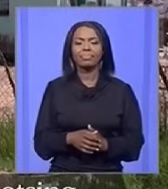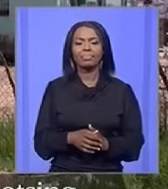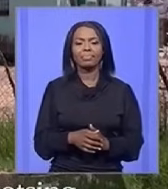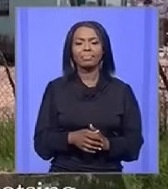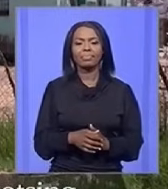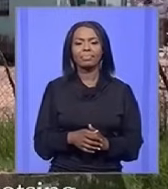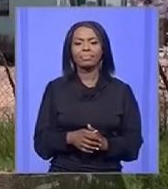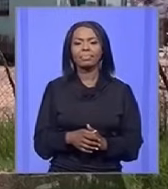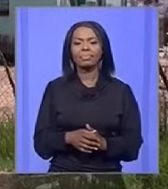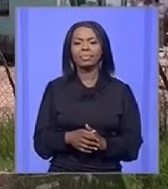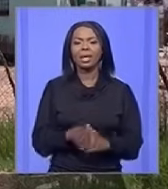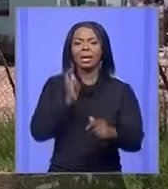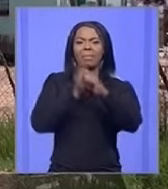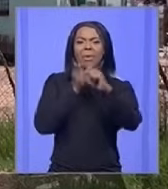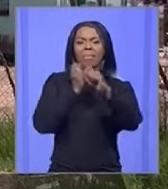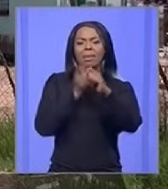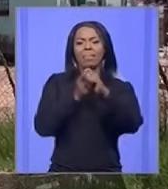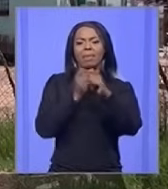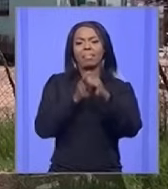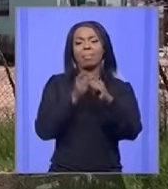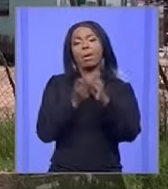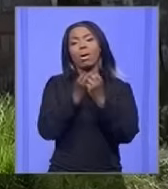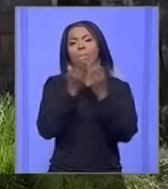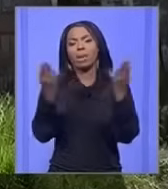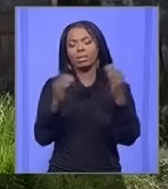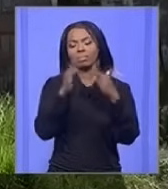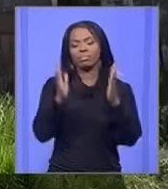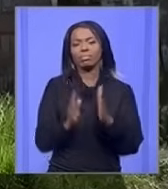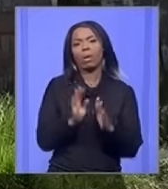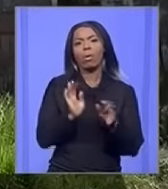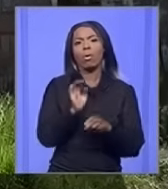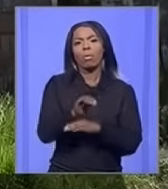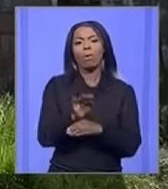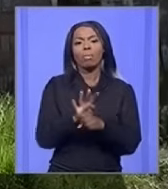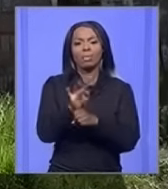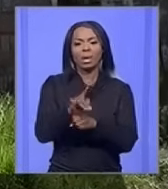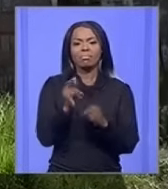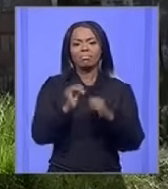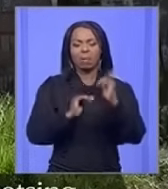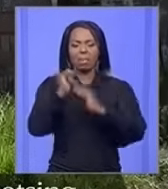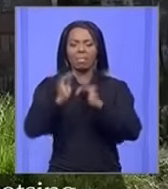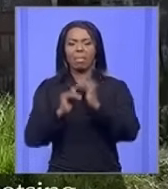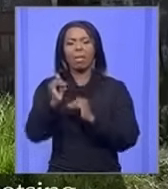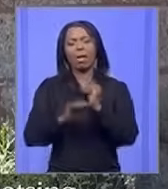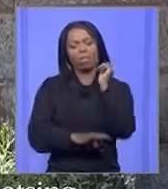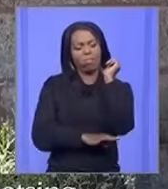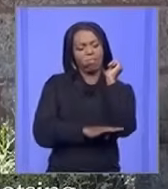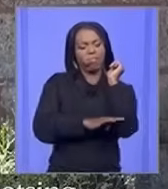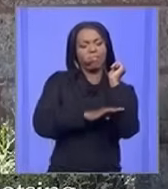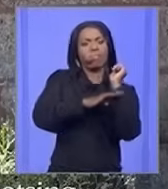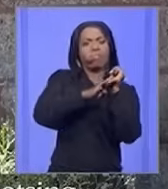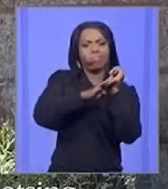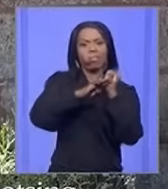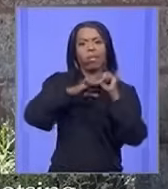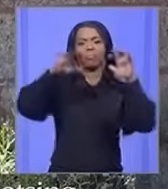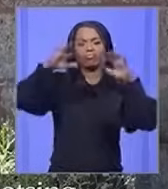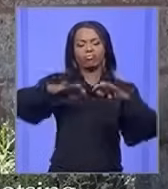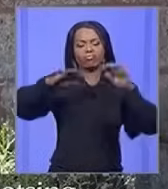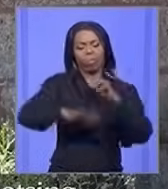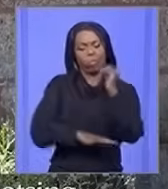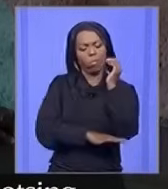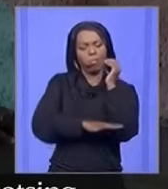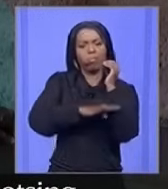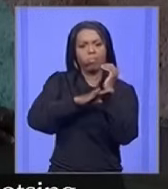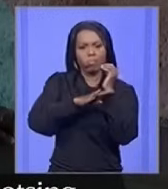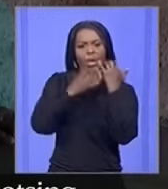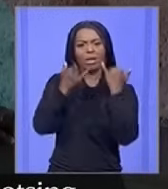Go agwa ga mengwako ya go balela go ye 40 fao go feta go mafula go amile dintlo tšeo šoro. Katie Spielman ke o